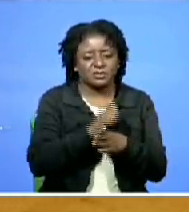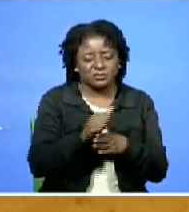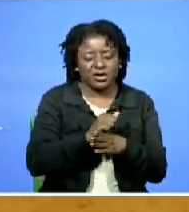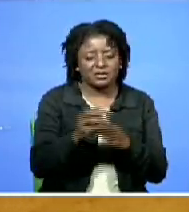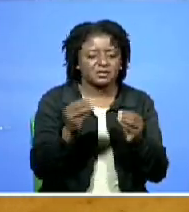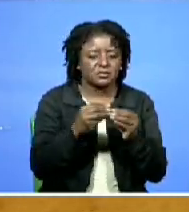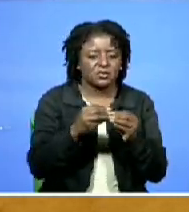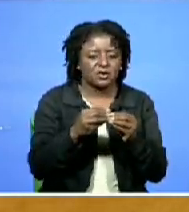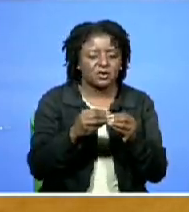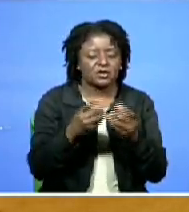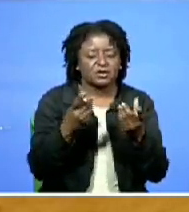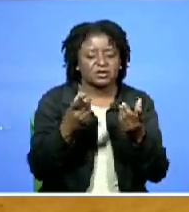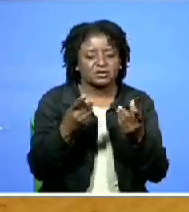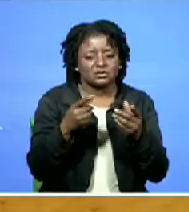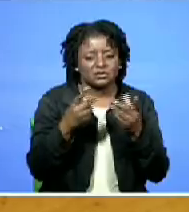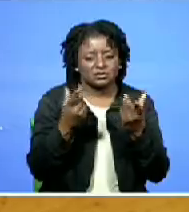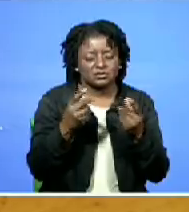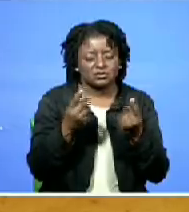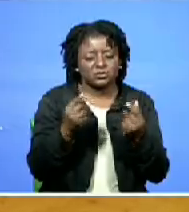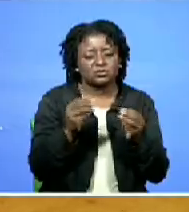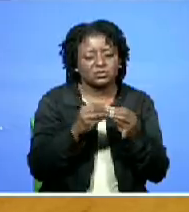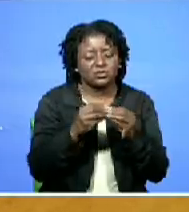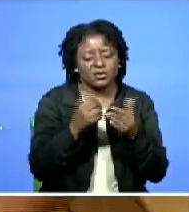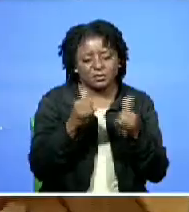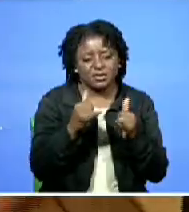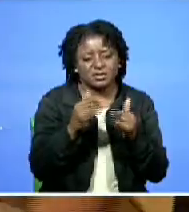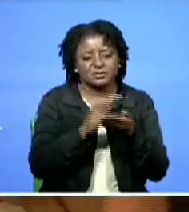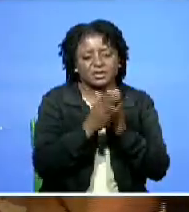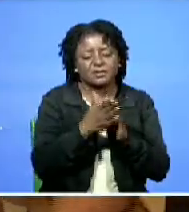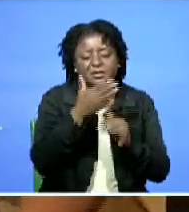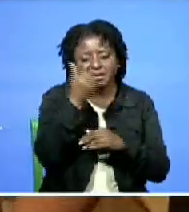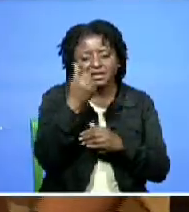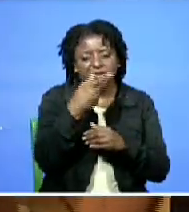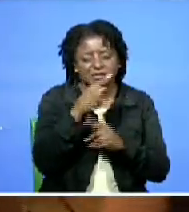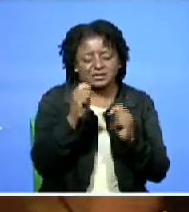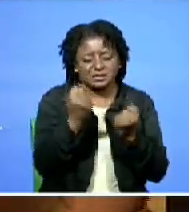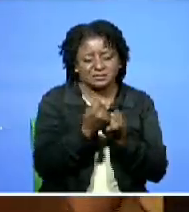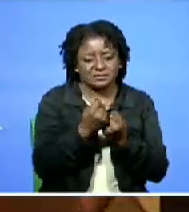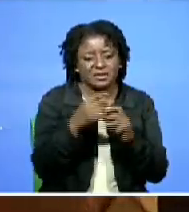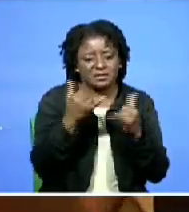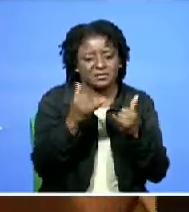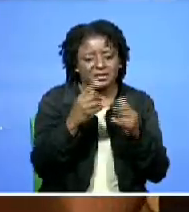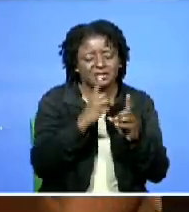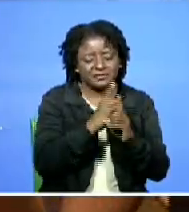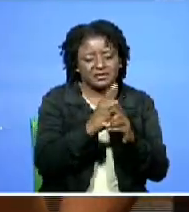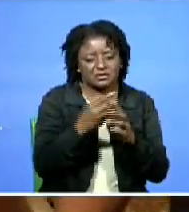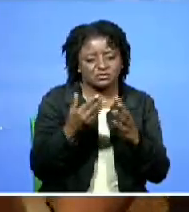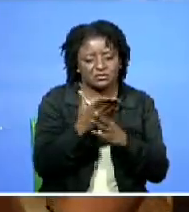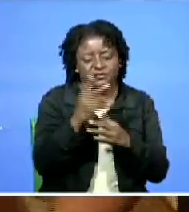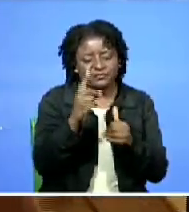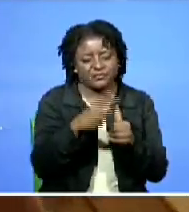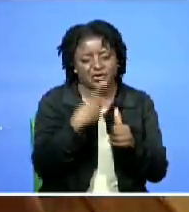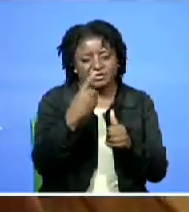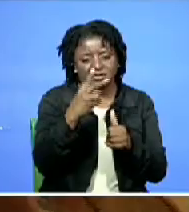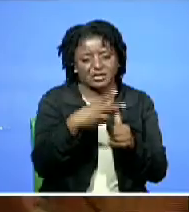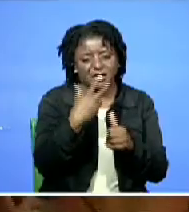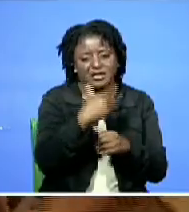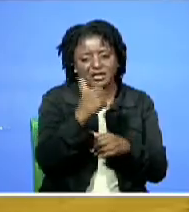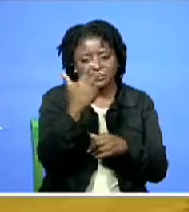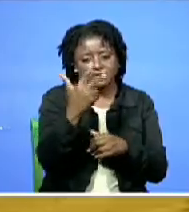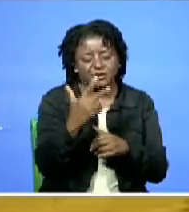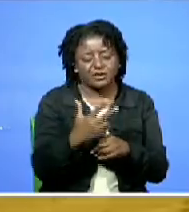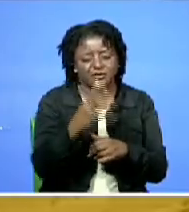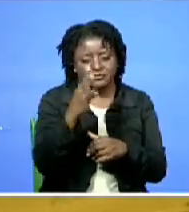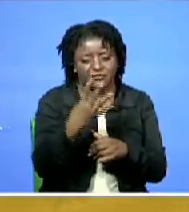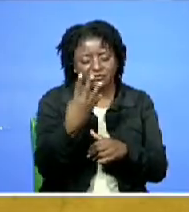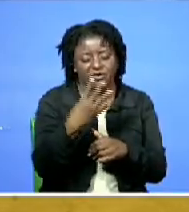more, execute more, and just become a better team. Just play defense through first, second, and third and fourth quarter. Can you all do it? Yes, sir,